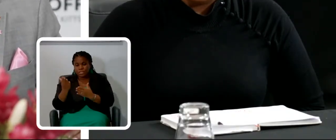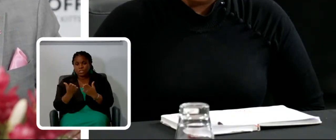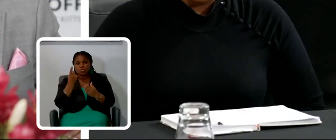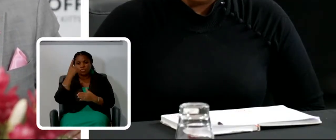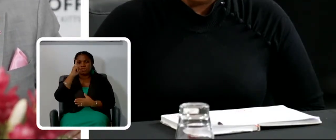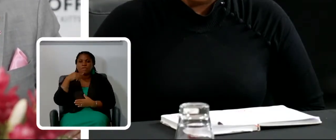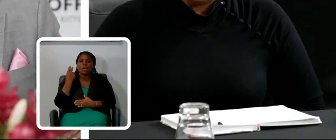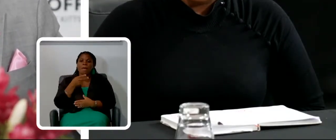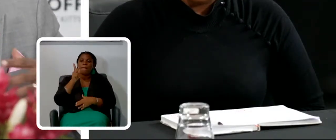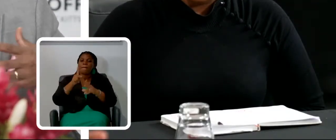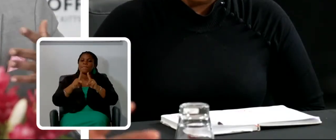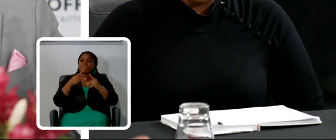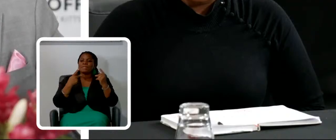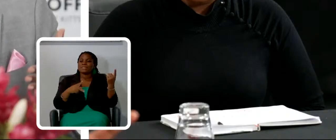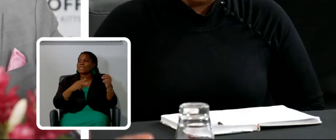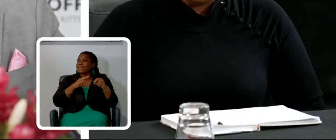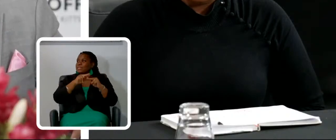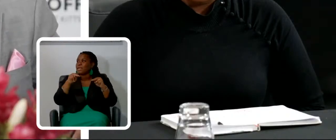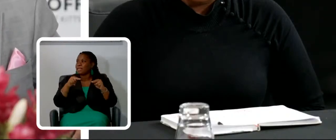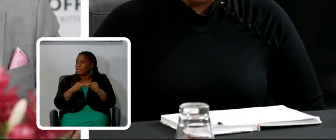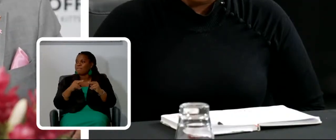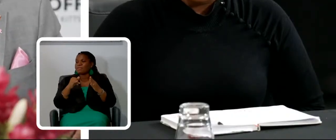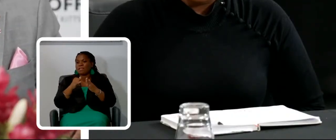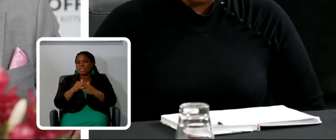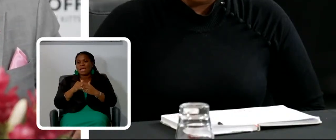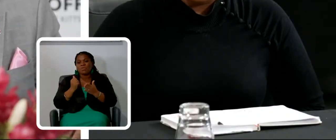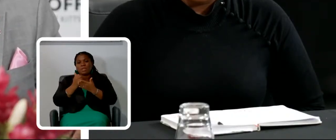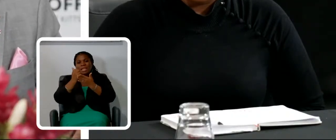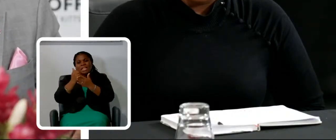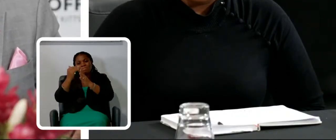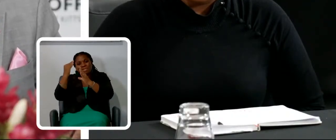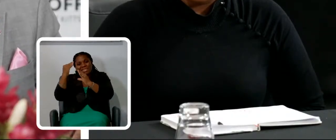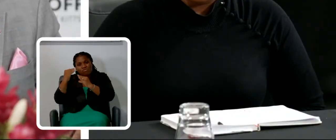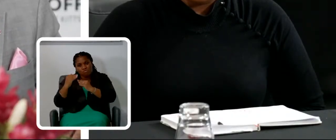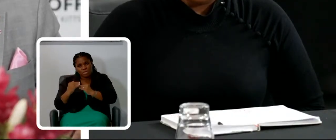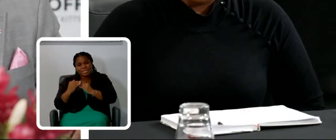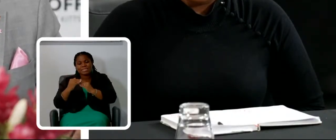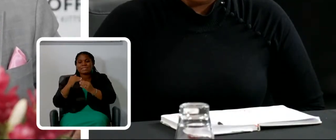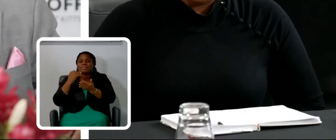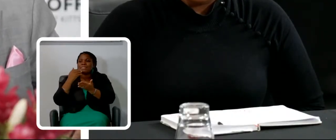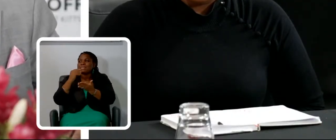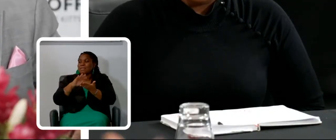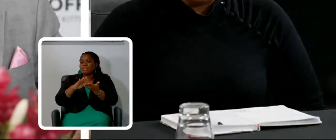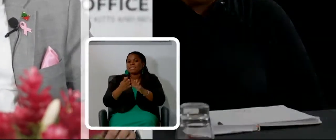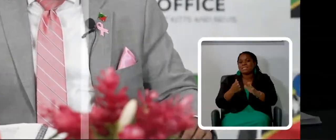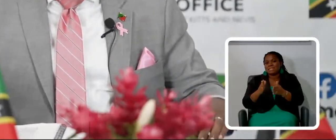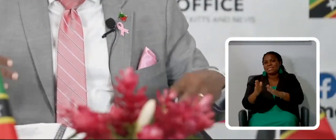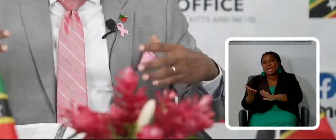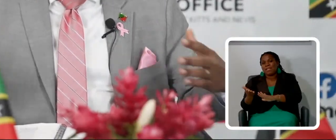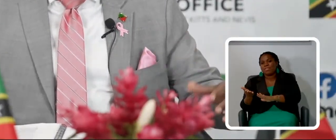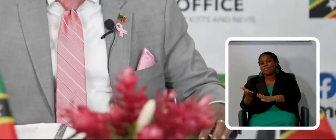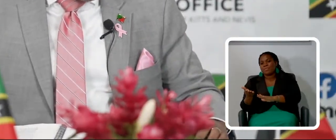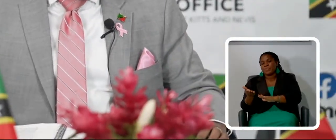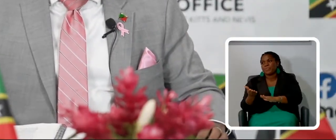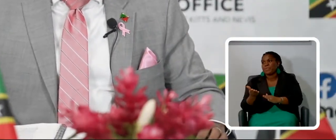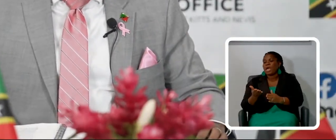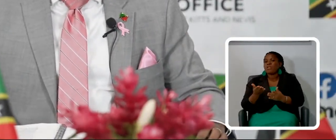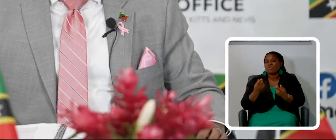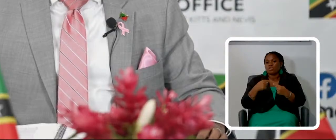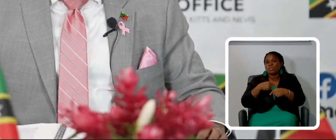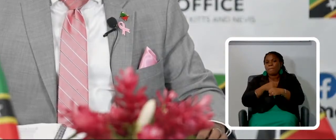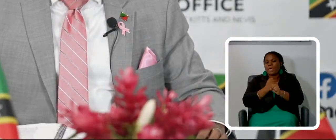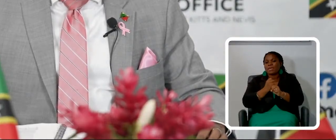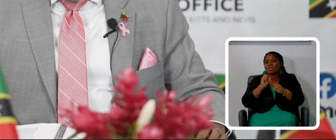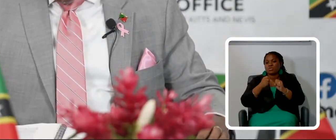our people here in St. Kitts and Nevis. And that's going to help to decrease the deaths from colon cancer. And we are making it such that our people can have access